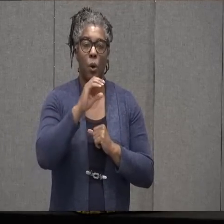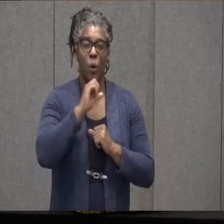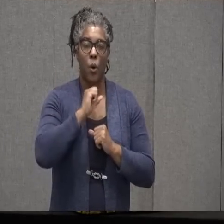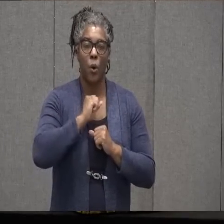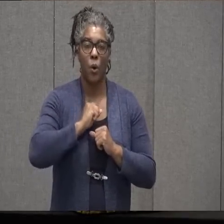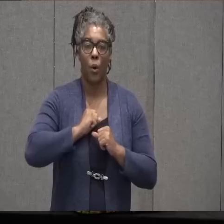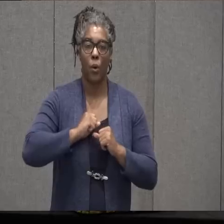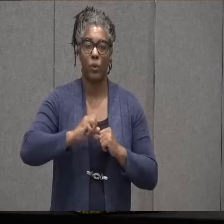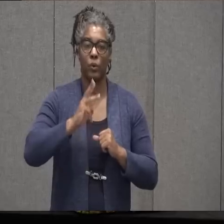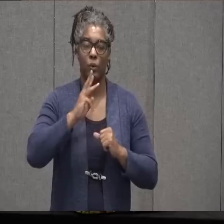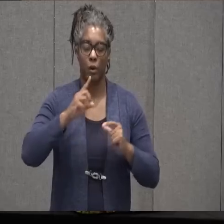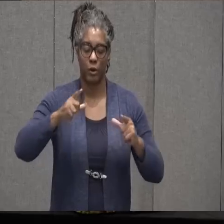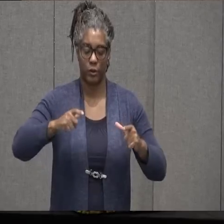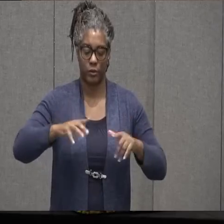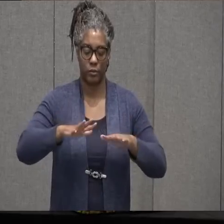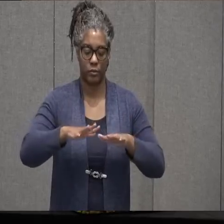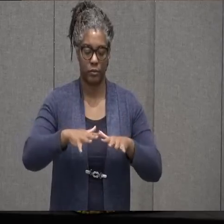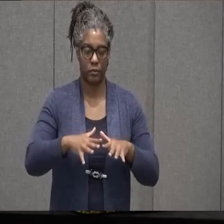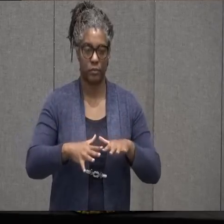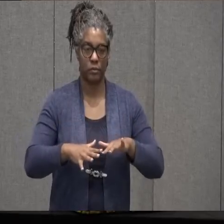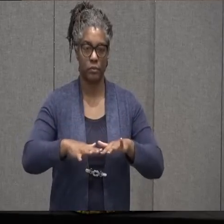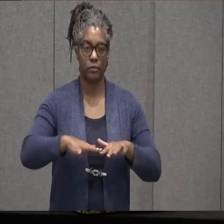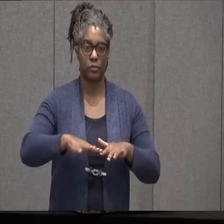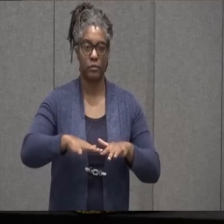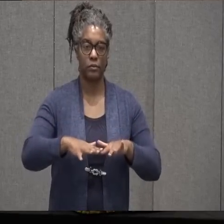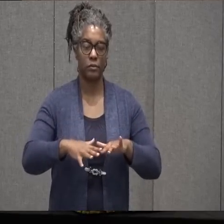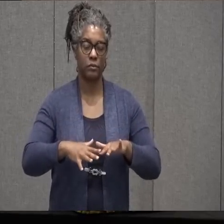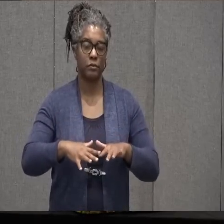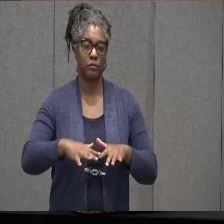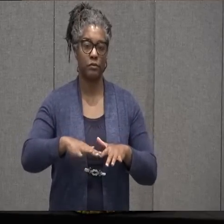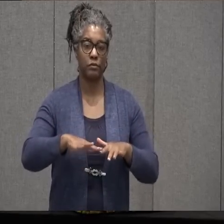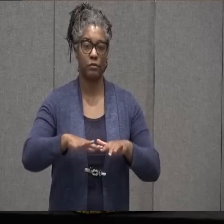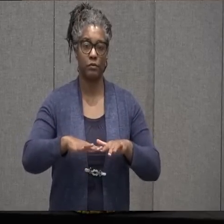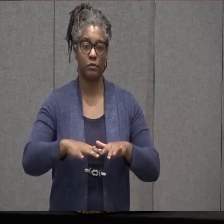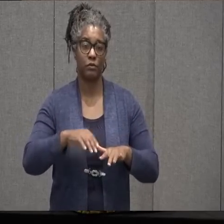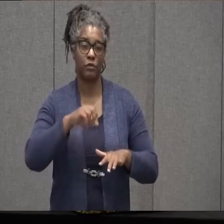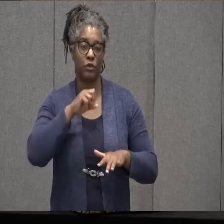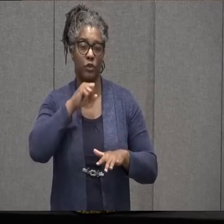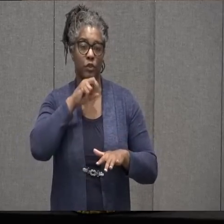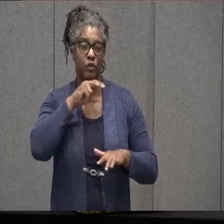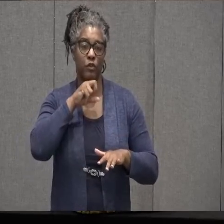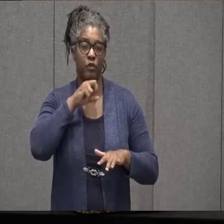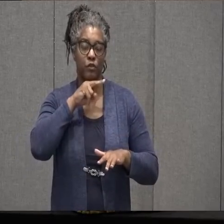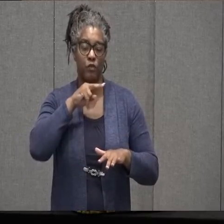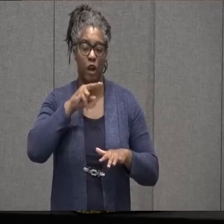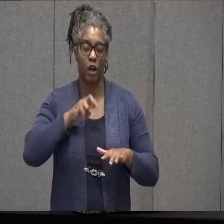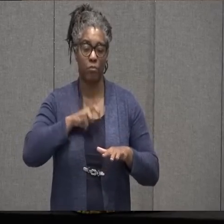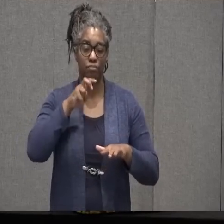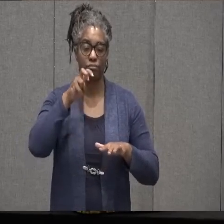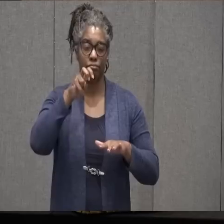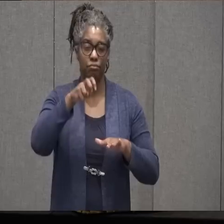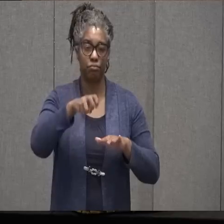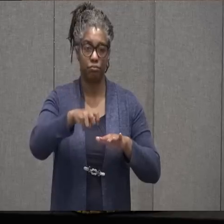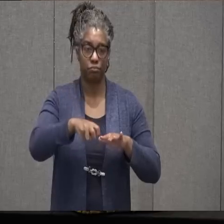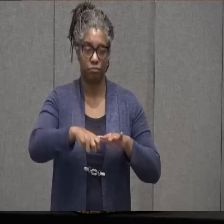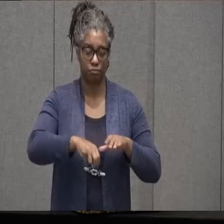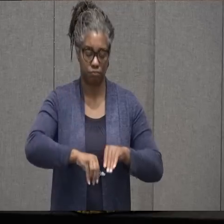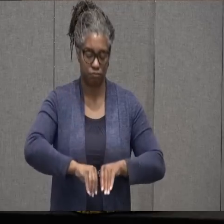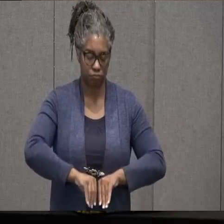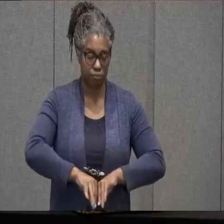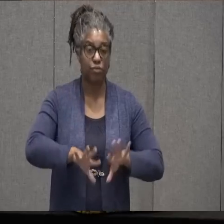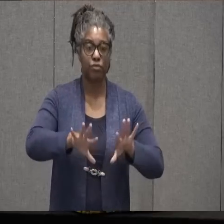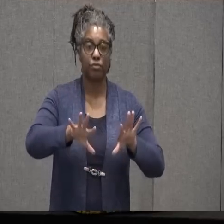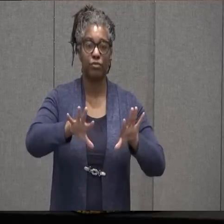silent pond. A frog jumps into the pond.